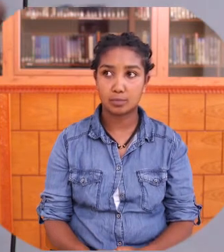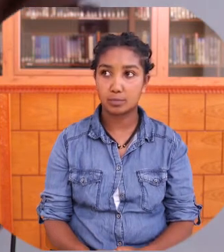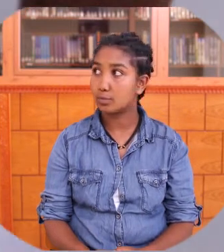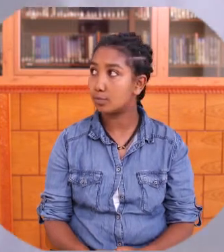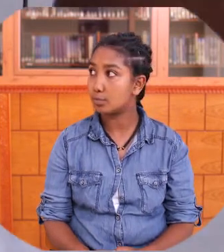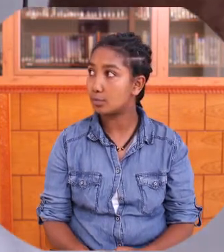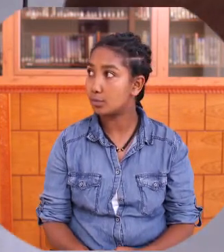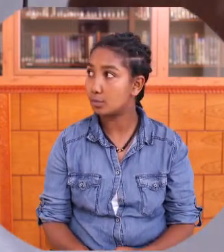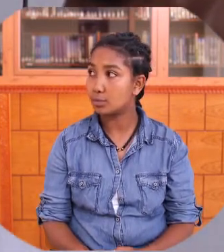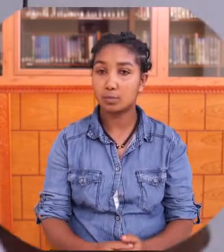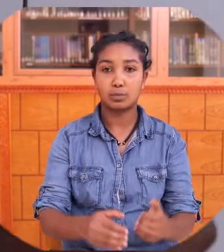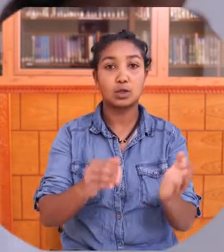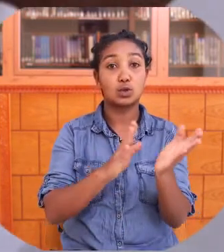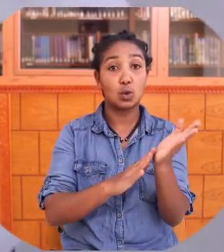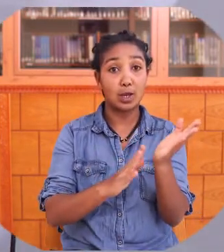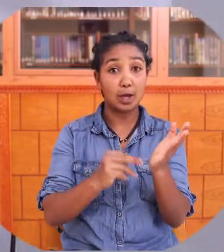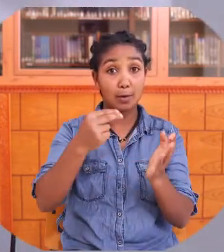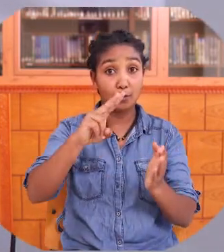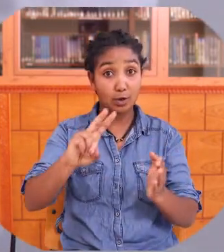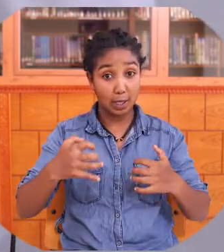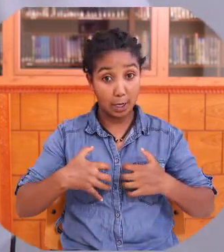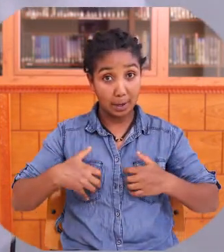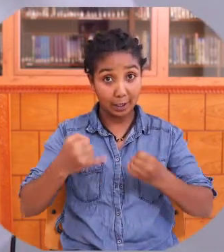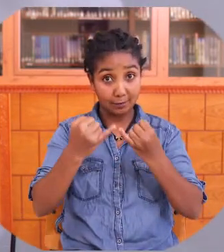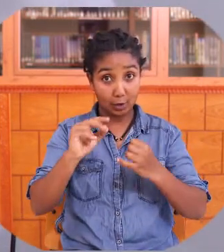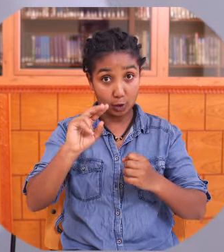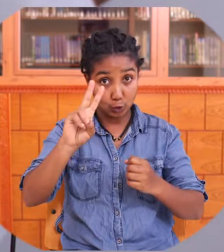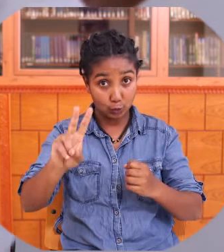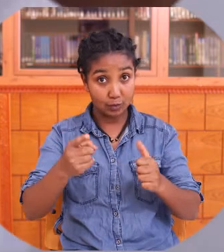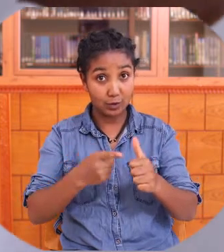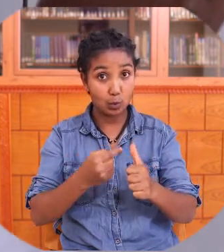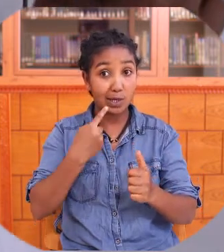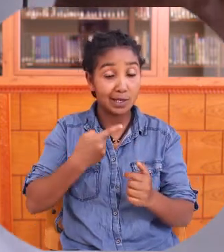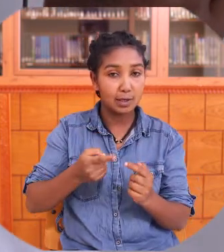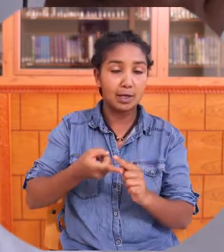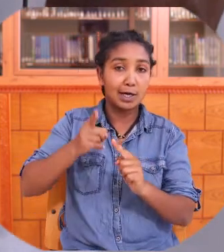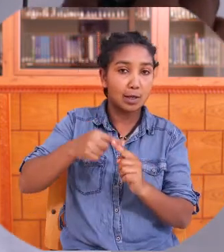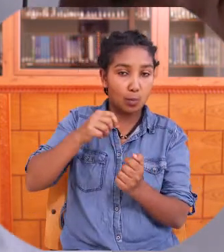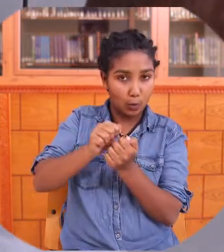Herbivorous. Herbivorous animals could be classified into two, ruminant and non-ruminants.